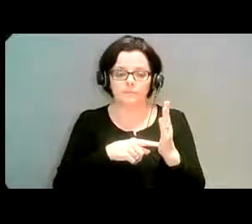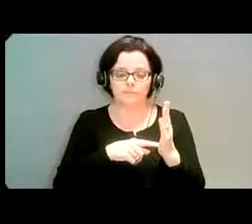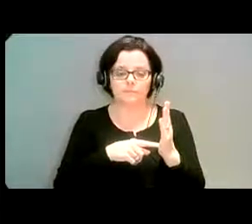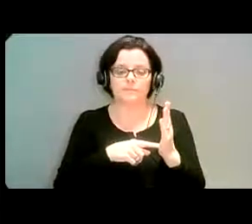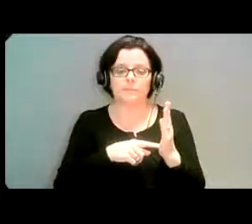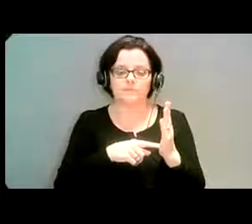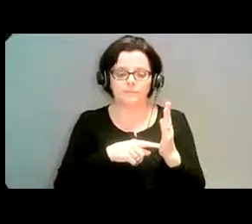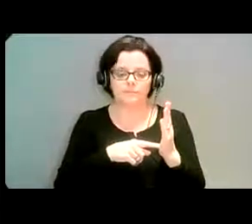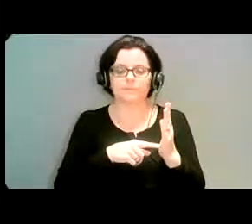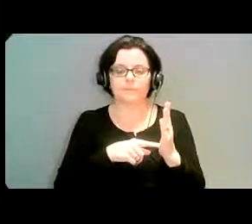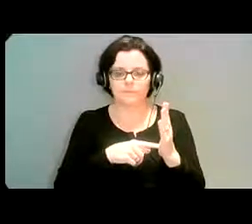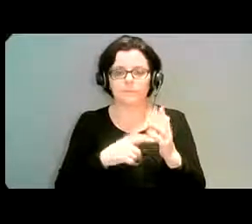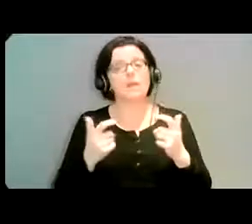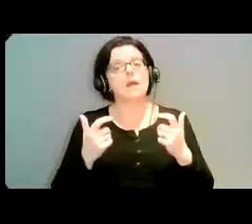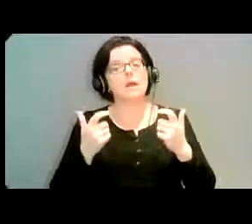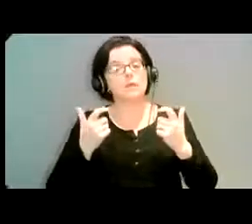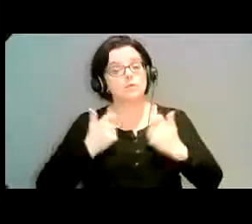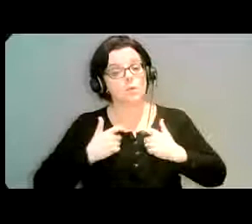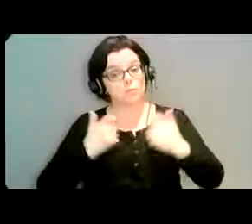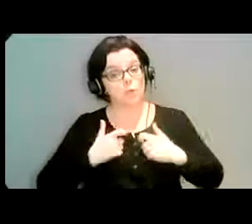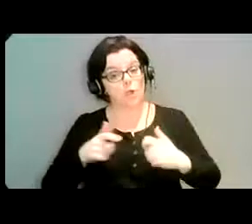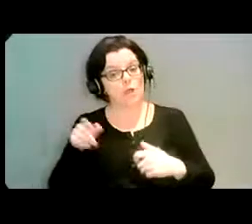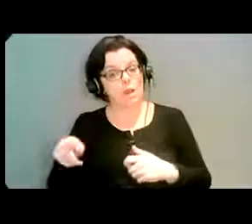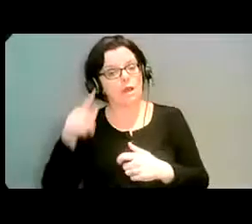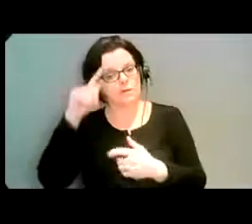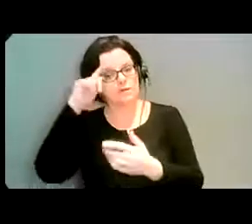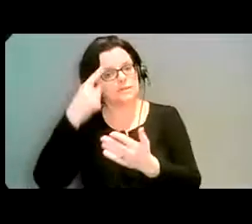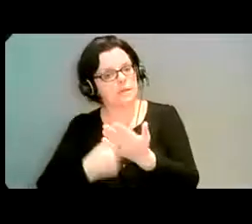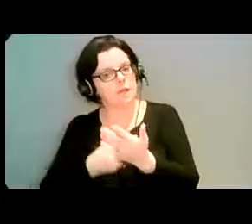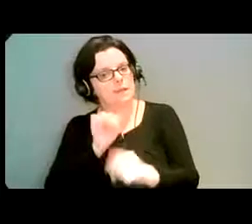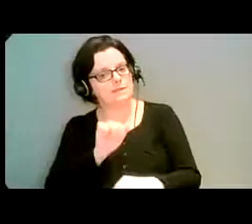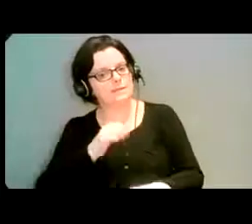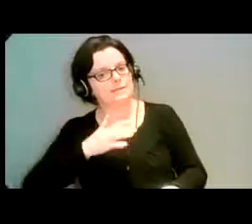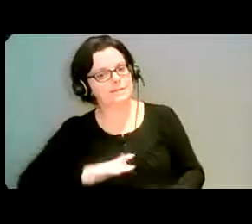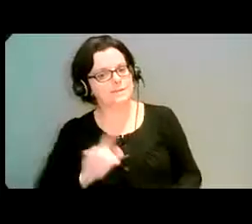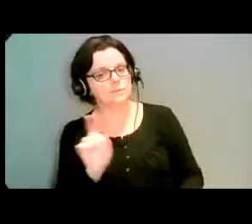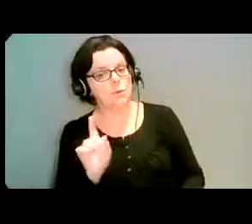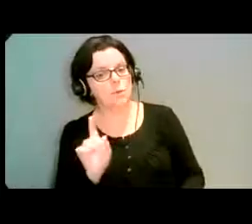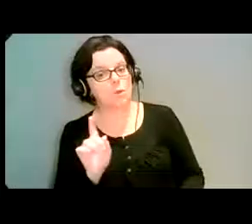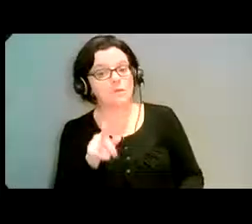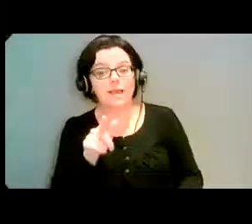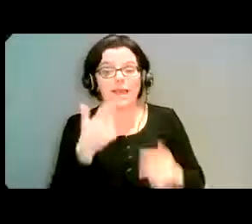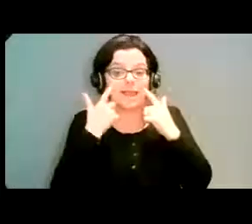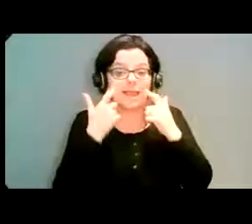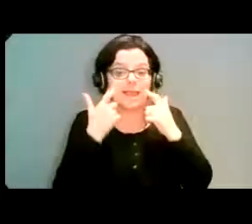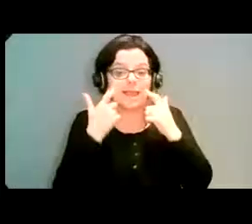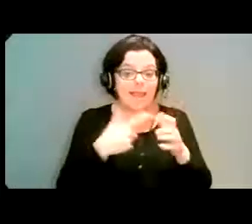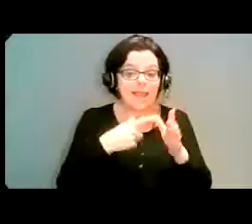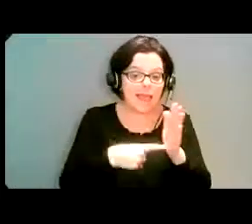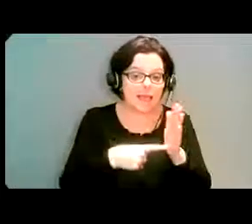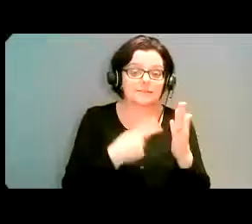ultimately social worker decides what your needs are, although the Care Act says that they have to